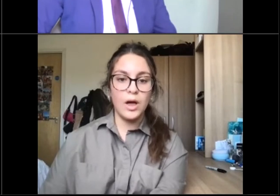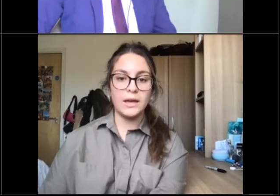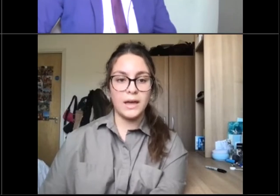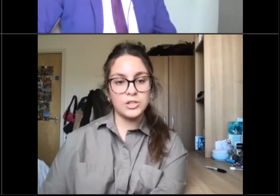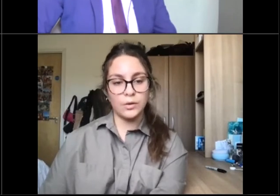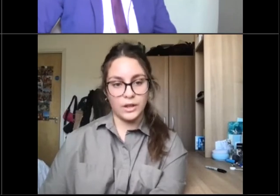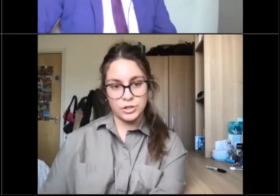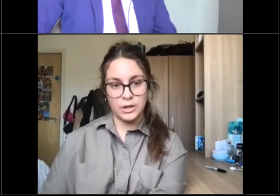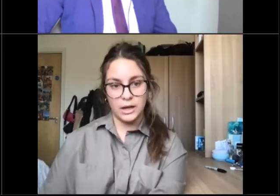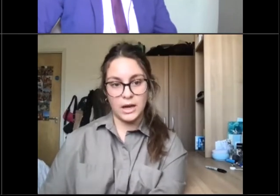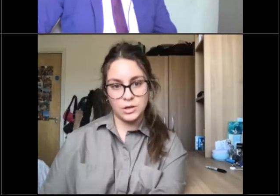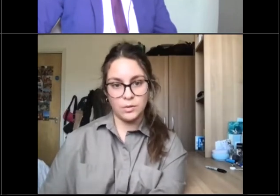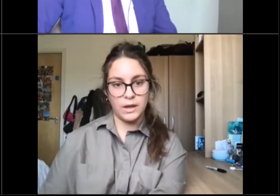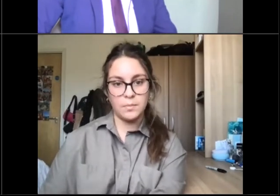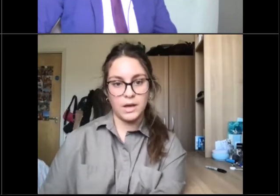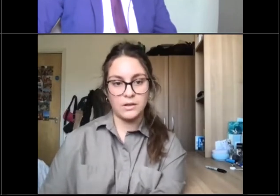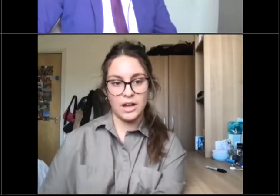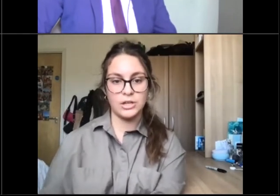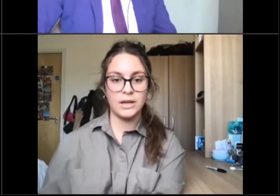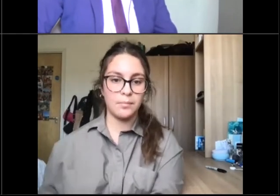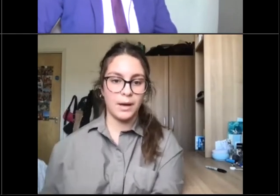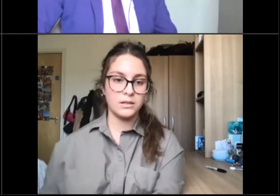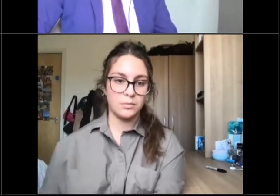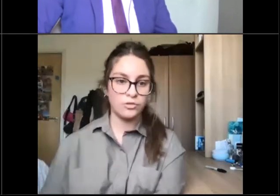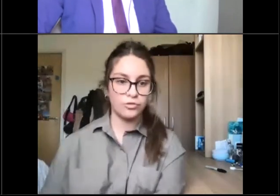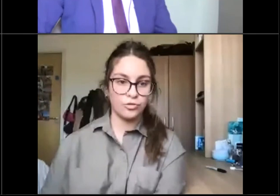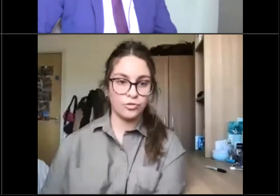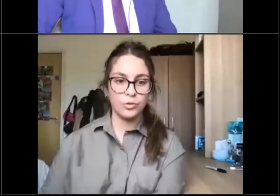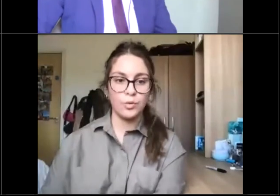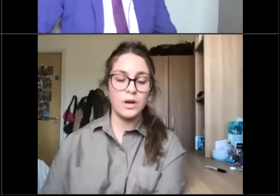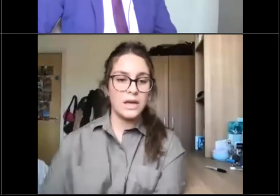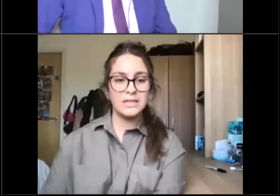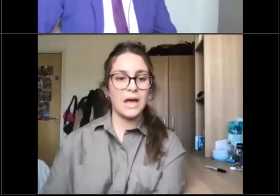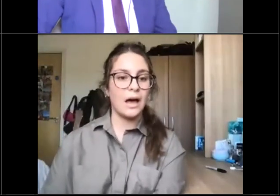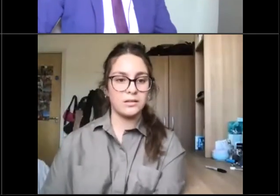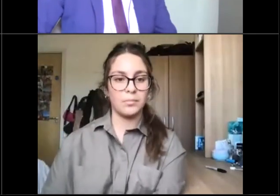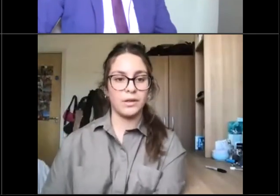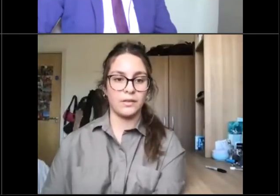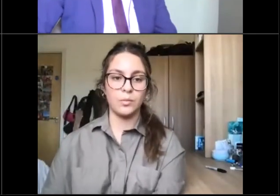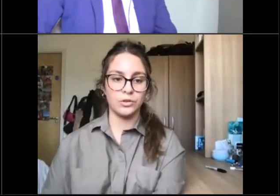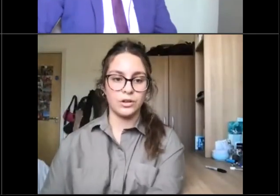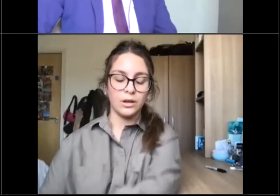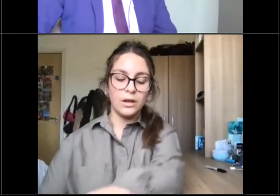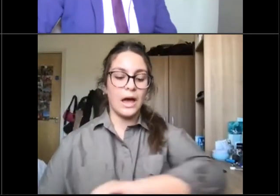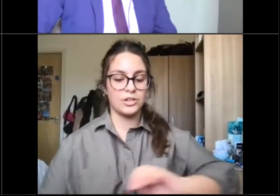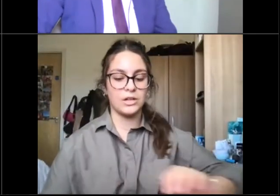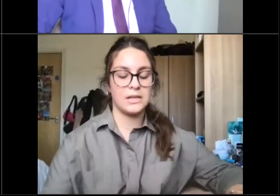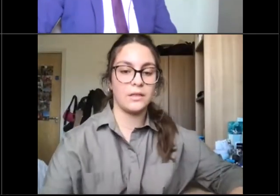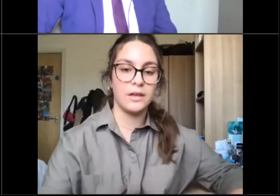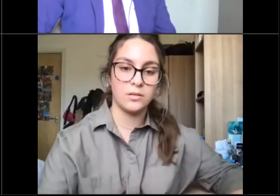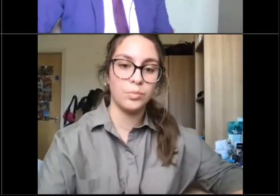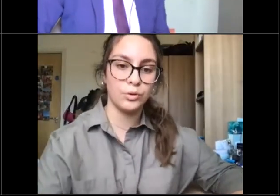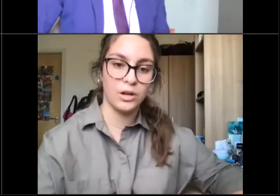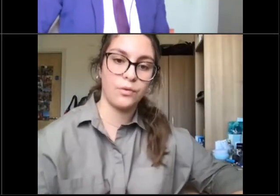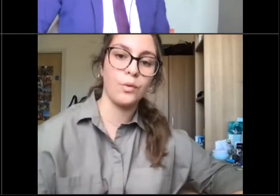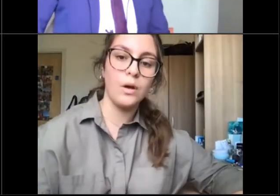school engaging with that student, engaging with the AP to actually get them back into mainstream school? Is that something that they want to actually see? And